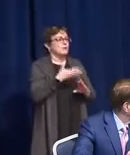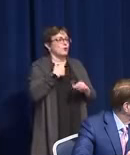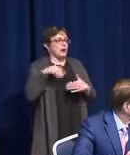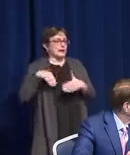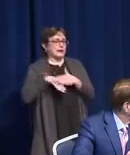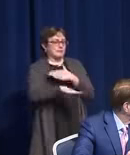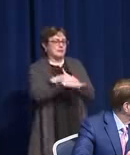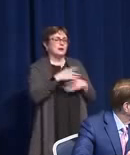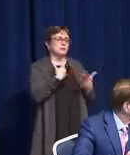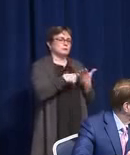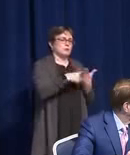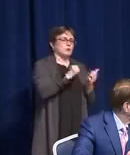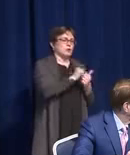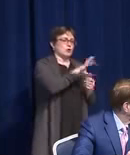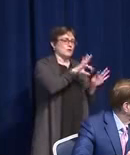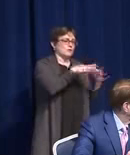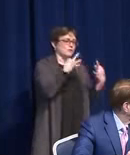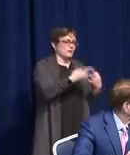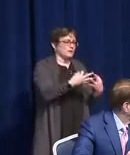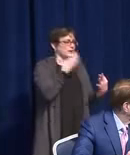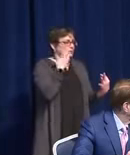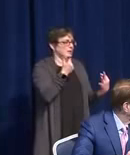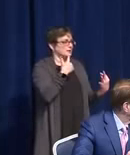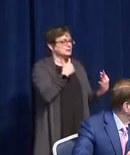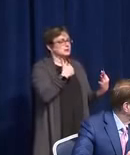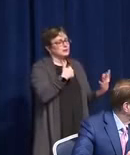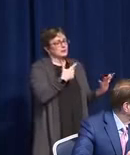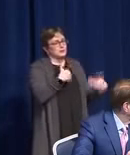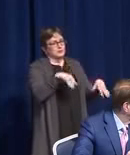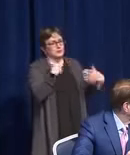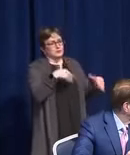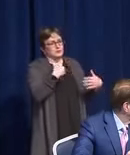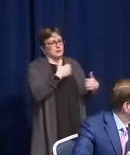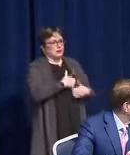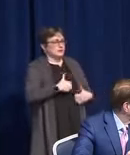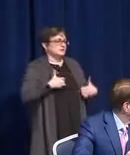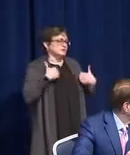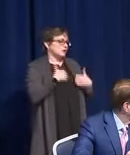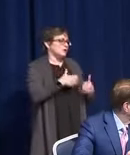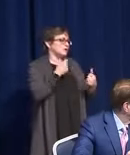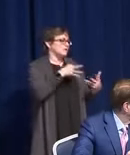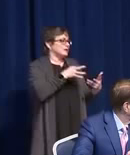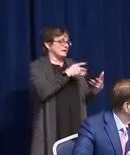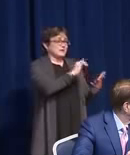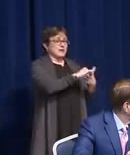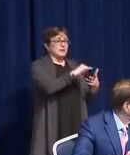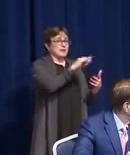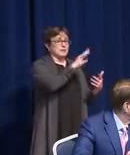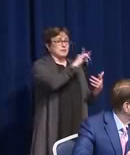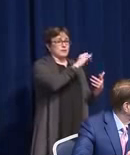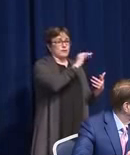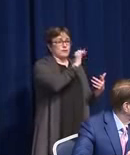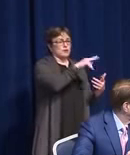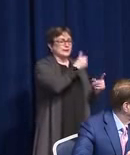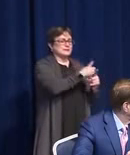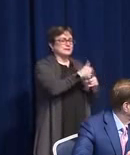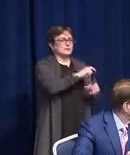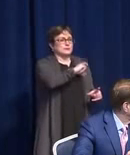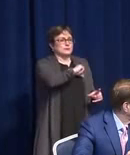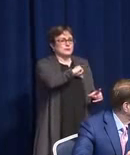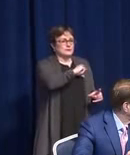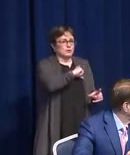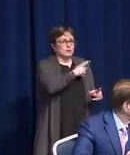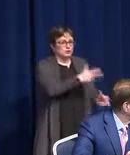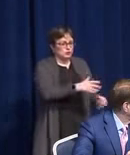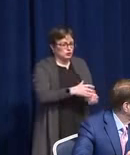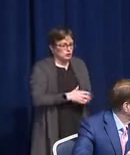family, apologizing for the fact that we were not going to have hundreds of troopers there, apologizing for the fact that I would not